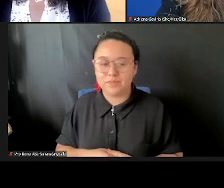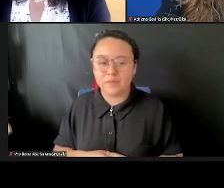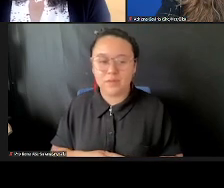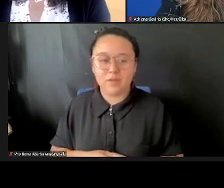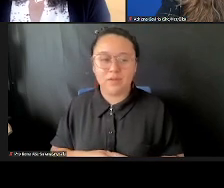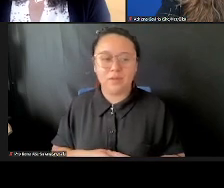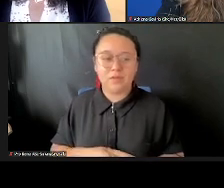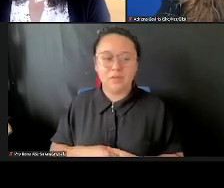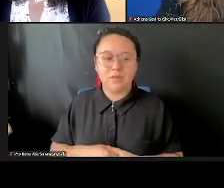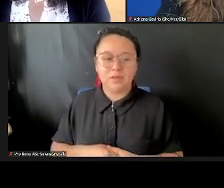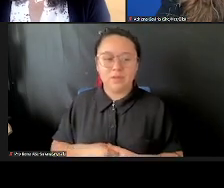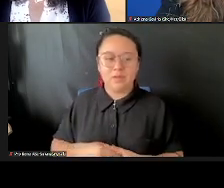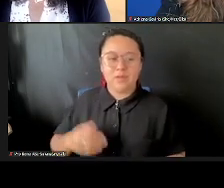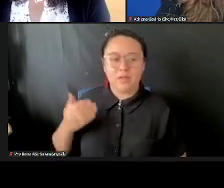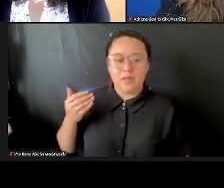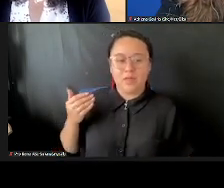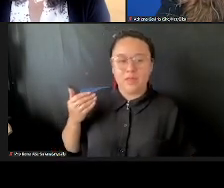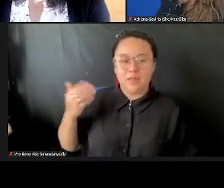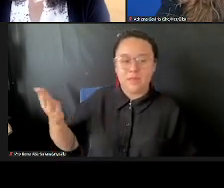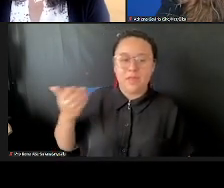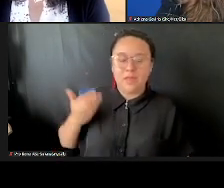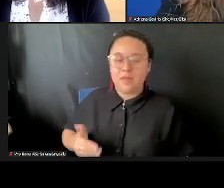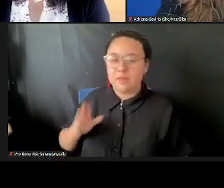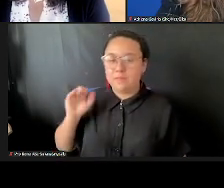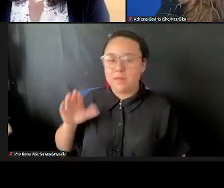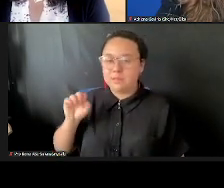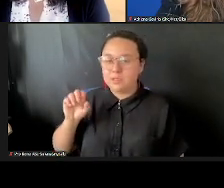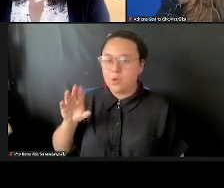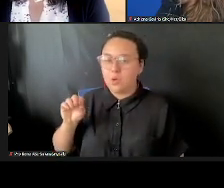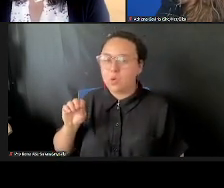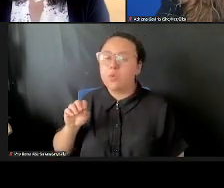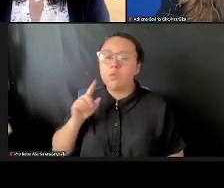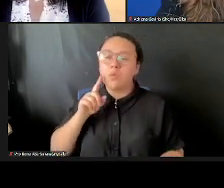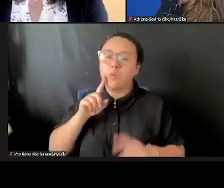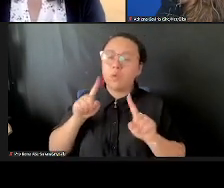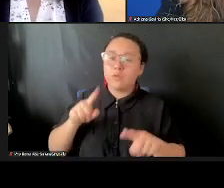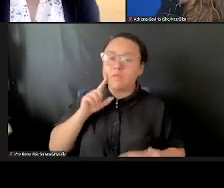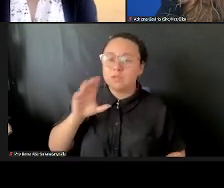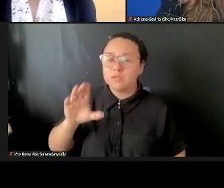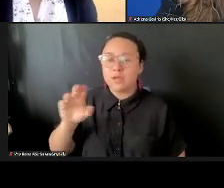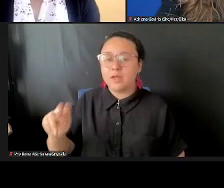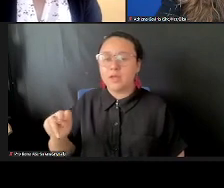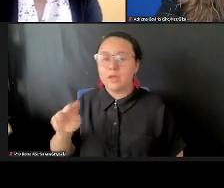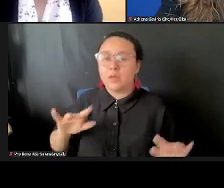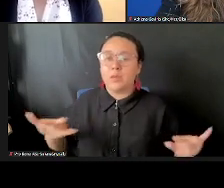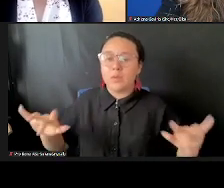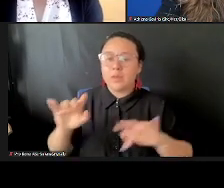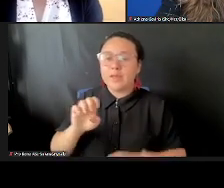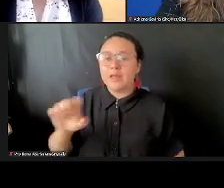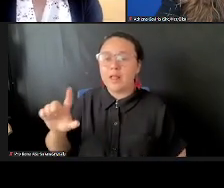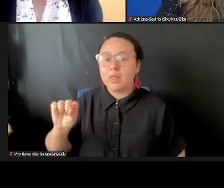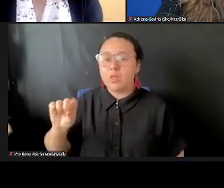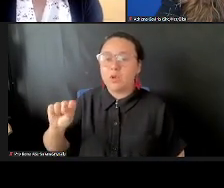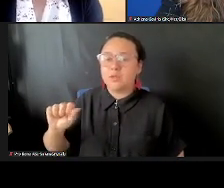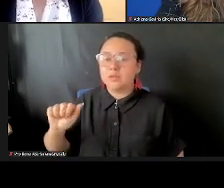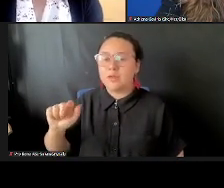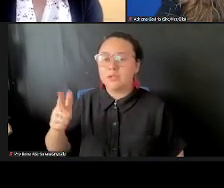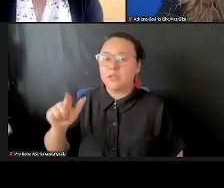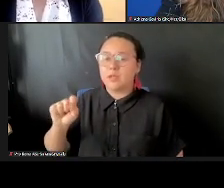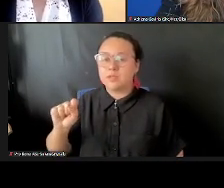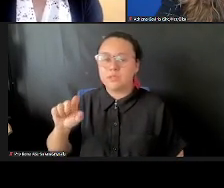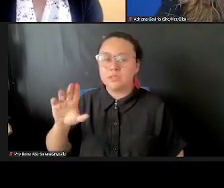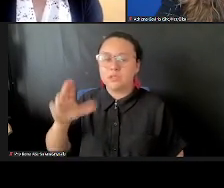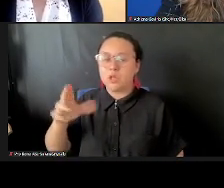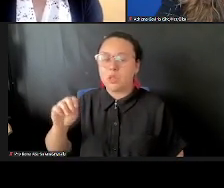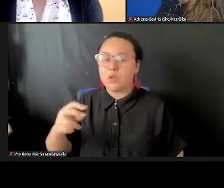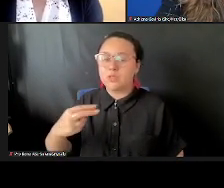This is Bob Oso reporting for CCN from a vacant lot here in East Los Angeles, where a cholo is trapped in an